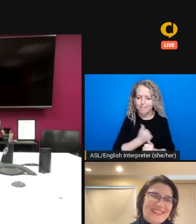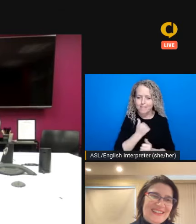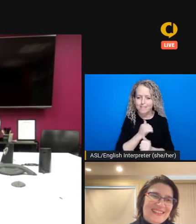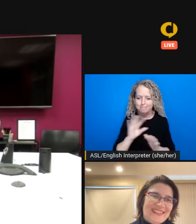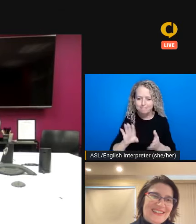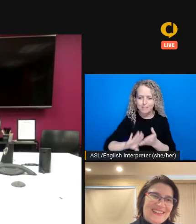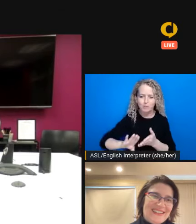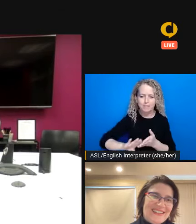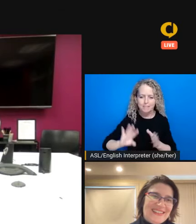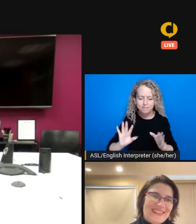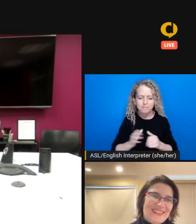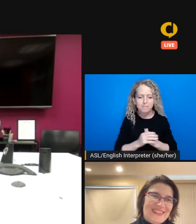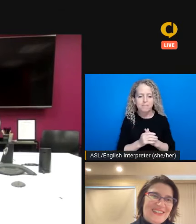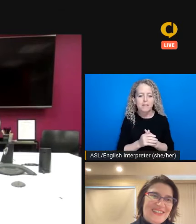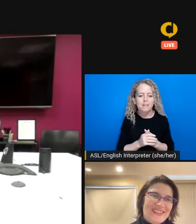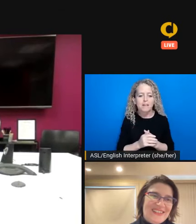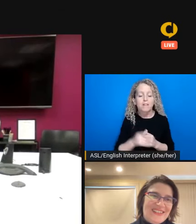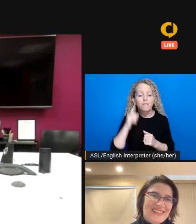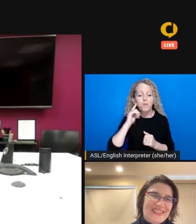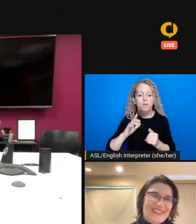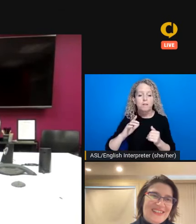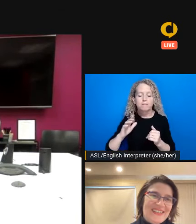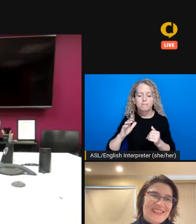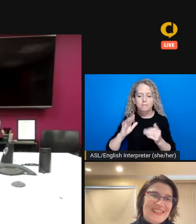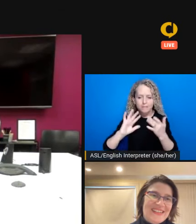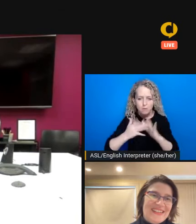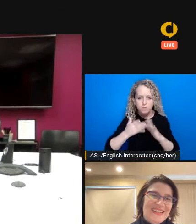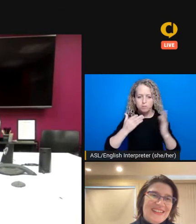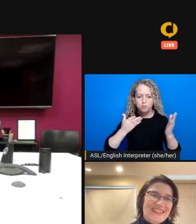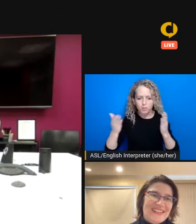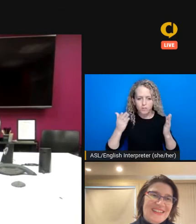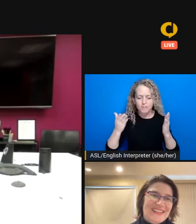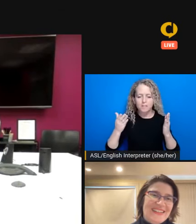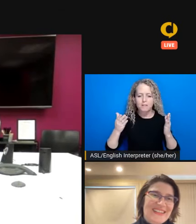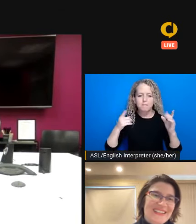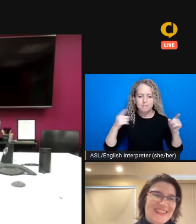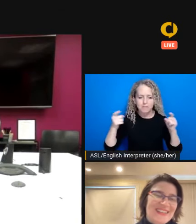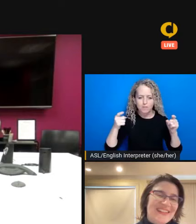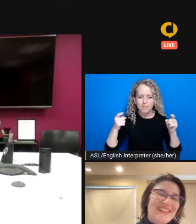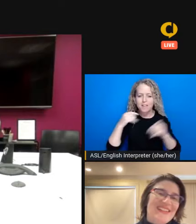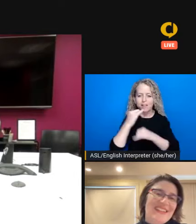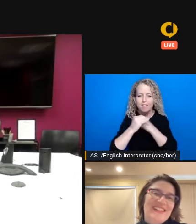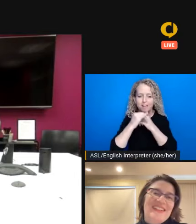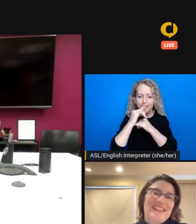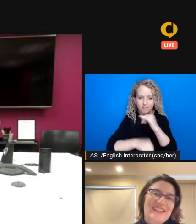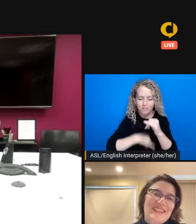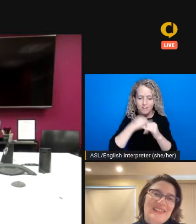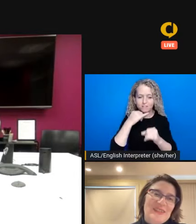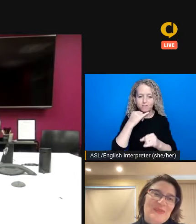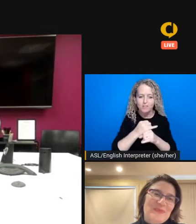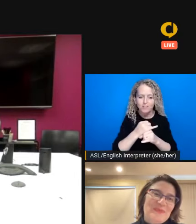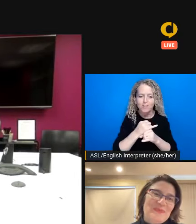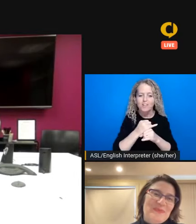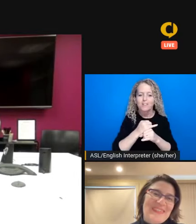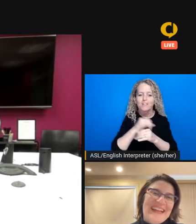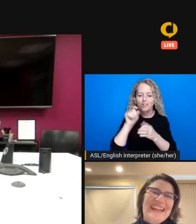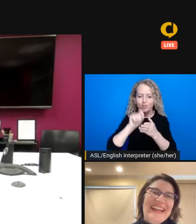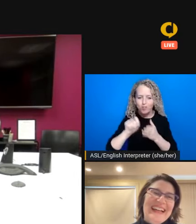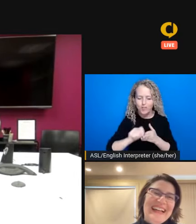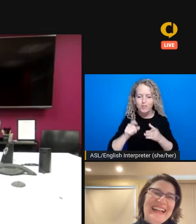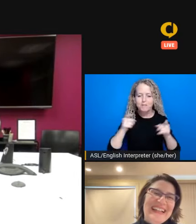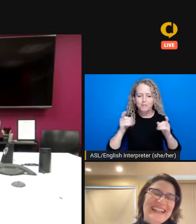an associate editor of the IEEE Transactions on Network and Service Management and International Journal of Network Management. I'm getting lost in my script